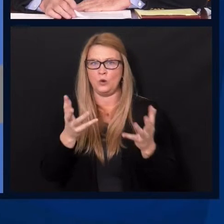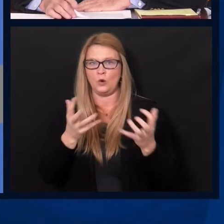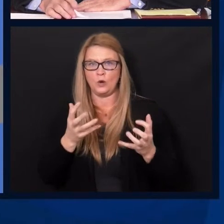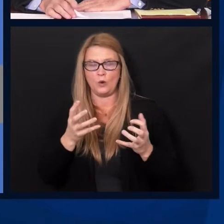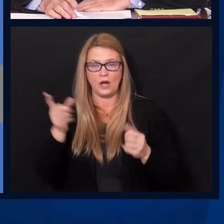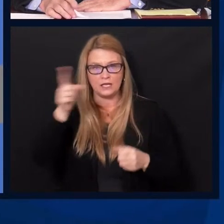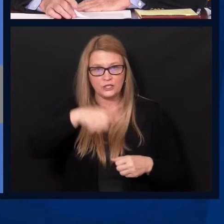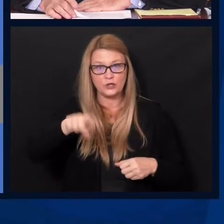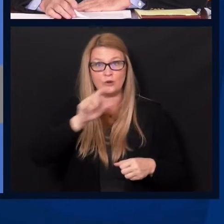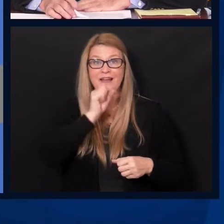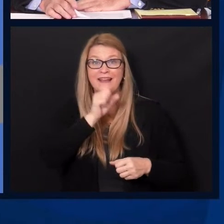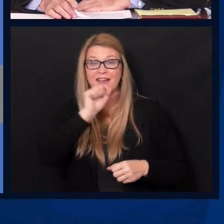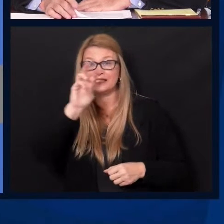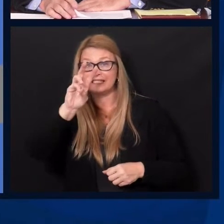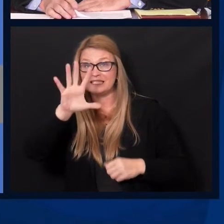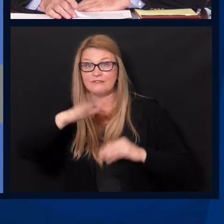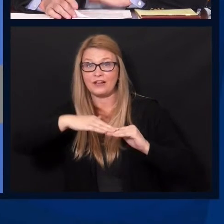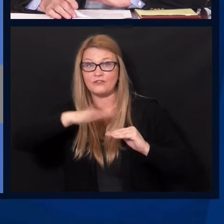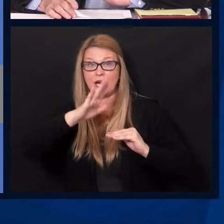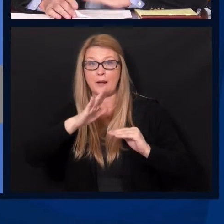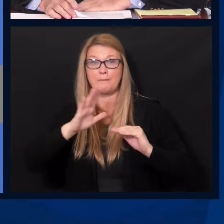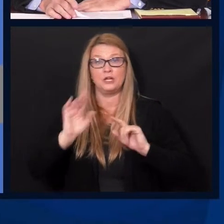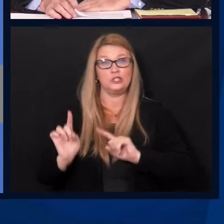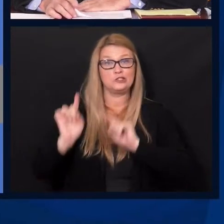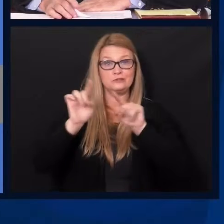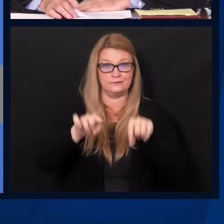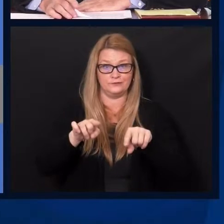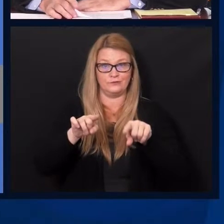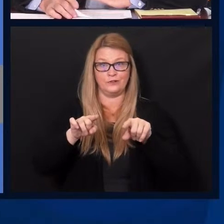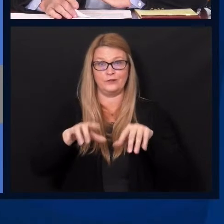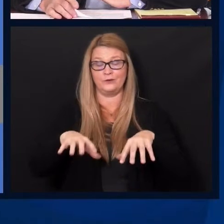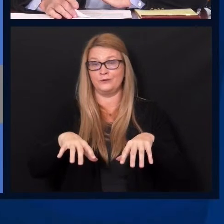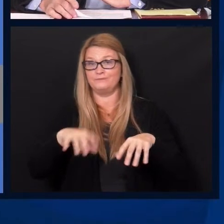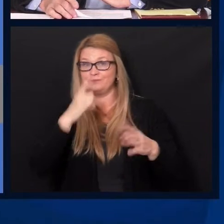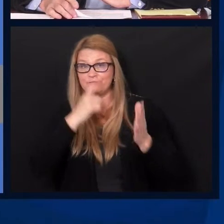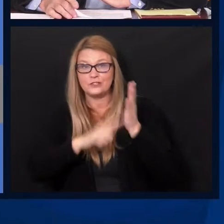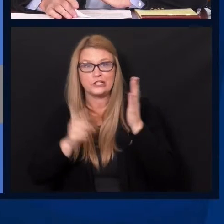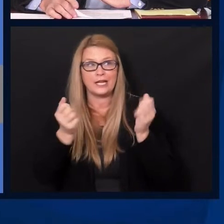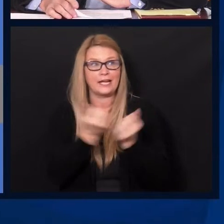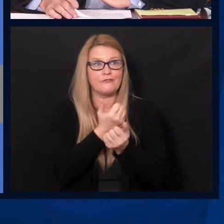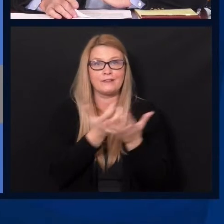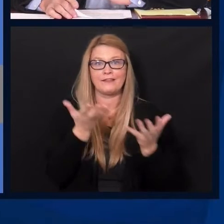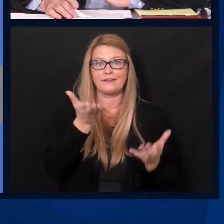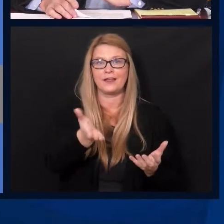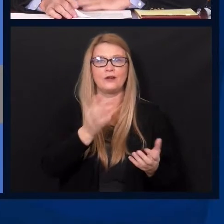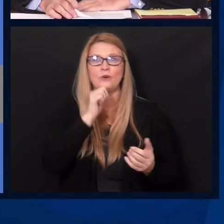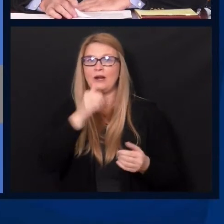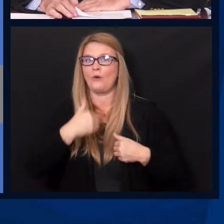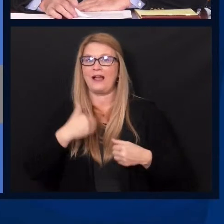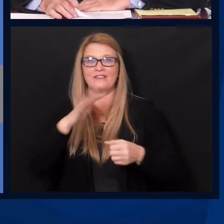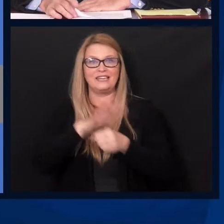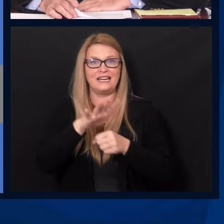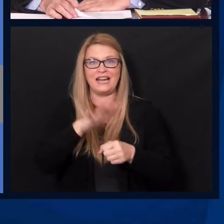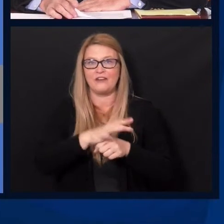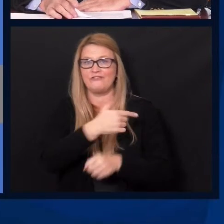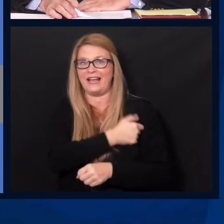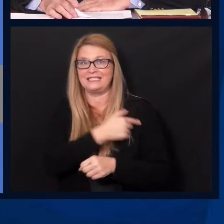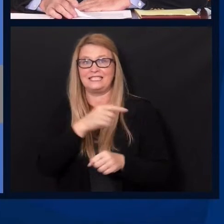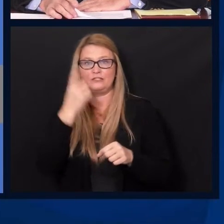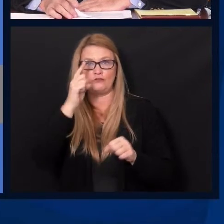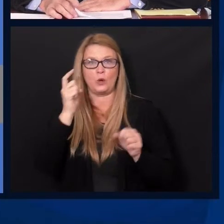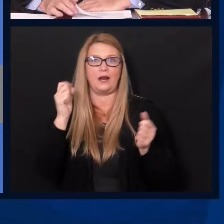age 65 and above to check out all the stuff. We don't have enough vaccines still to do everything,